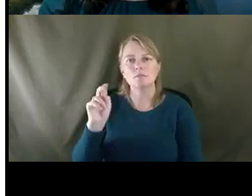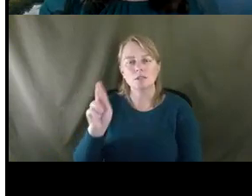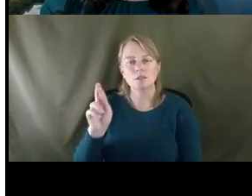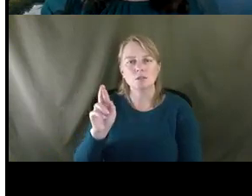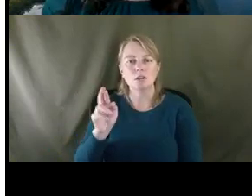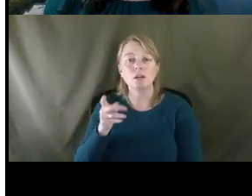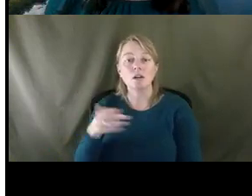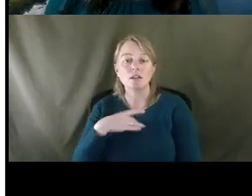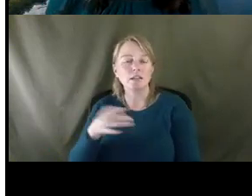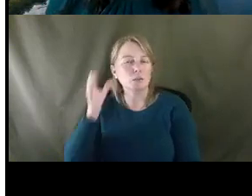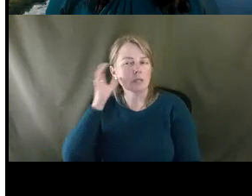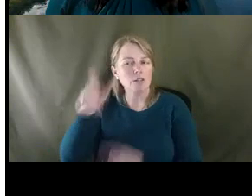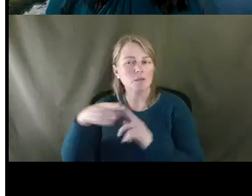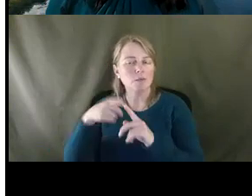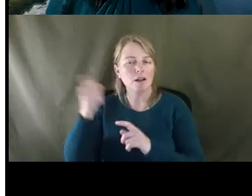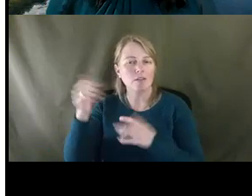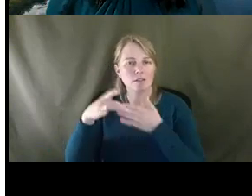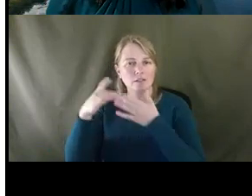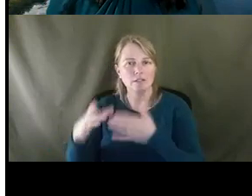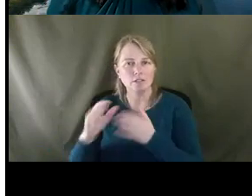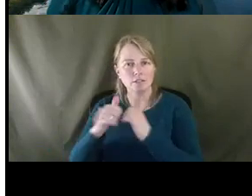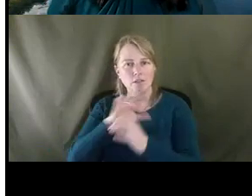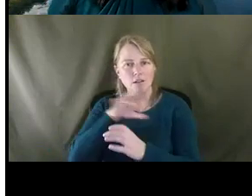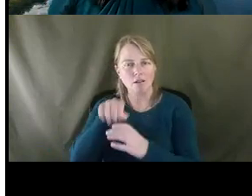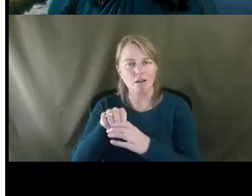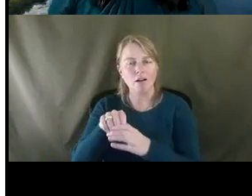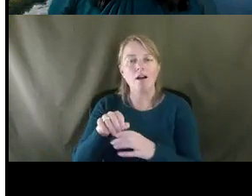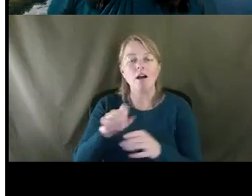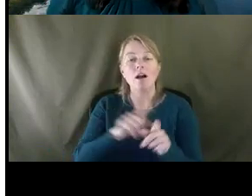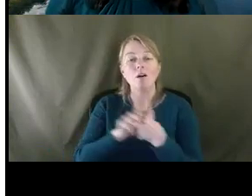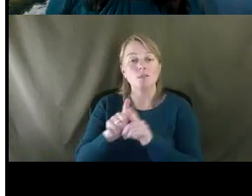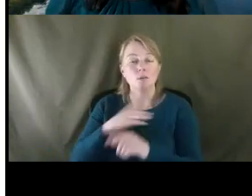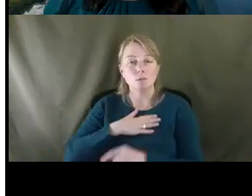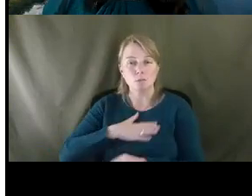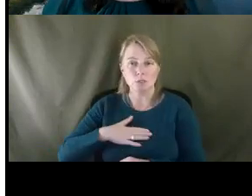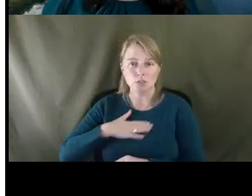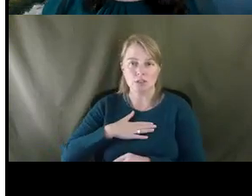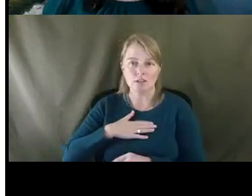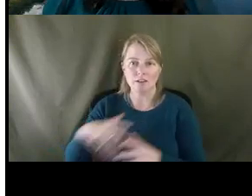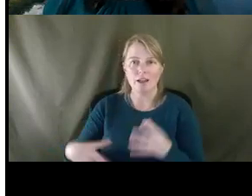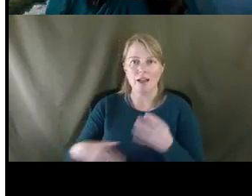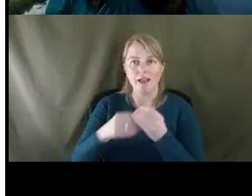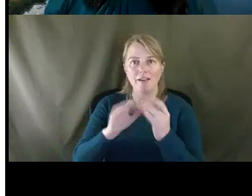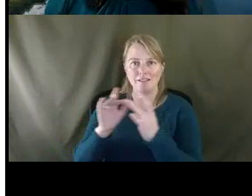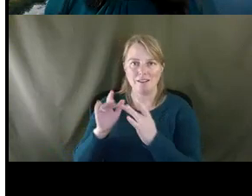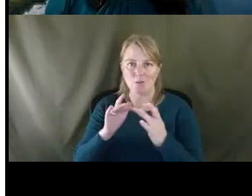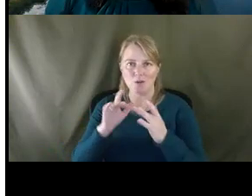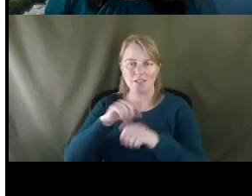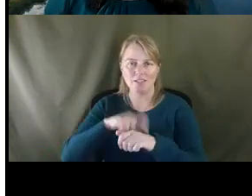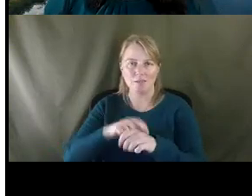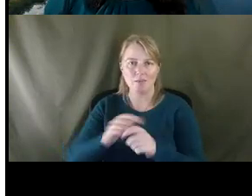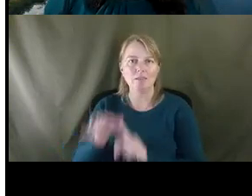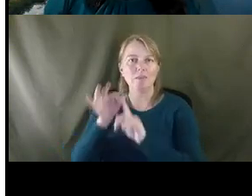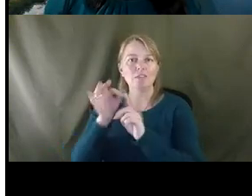ways other leaders are engaging with their mentees. And I find that they also appreciate that added networking time, especially with folks that they